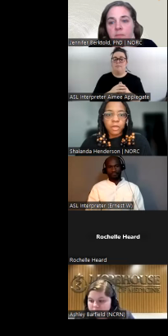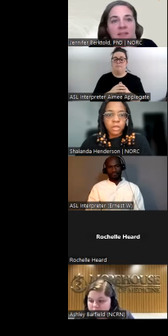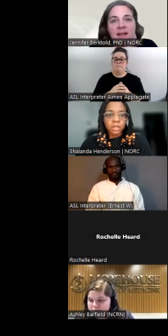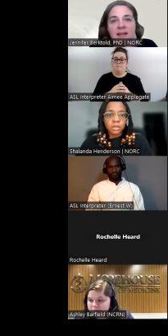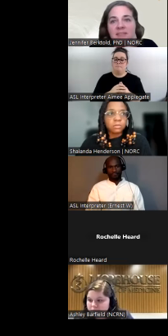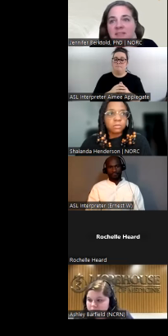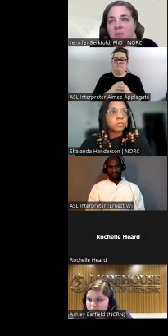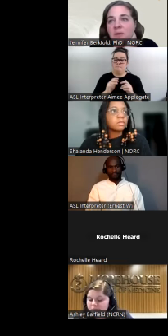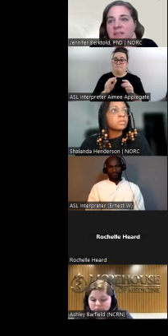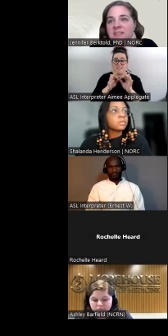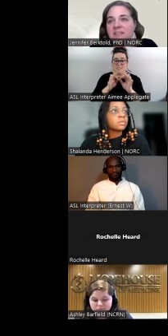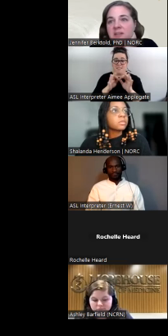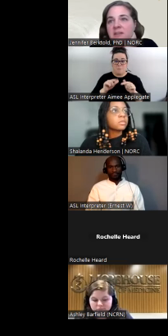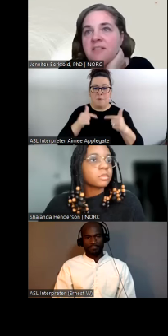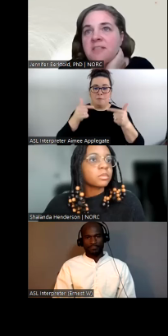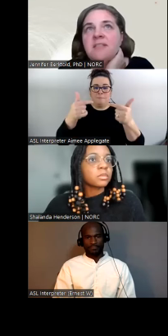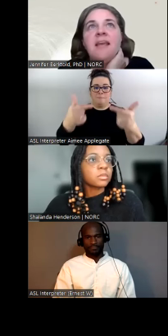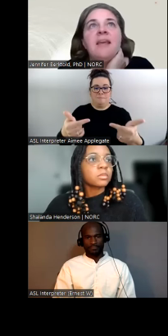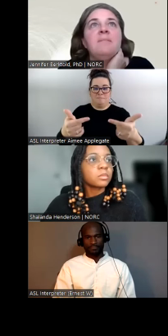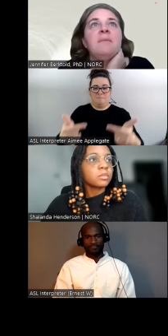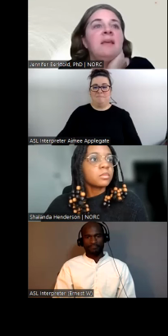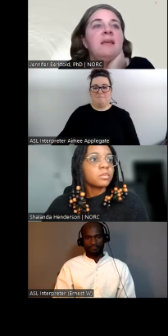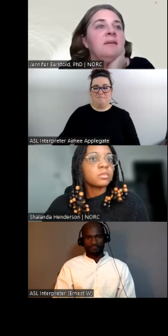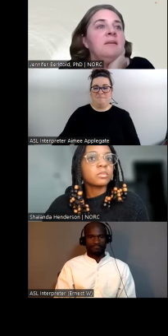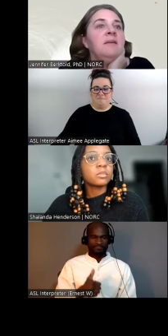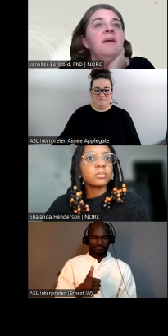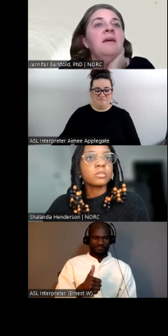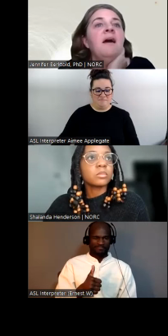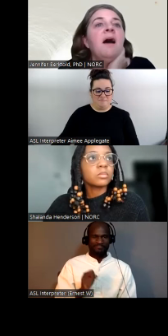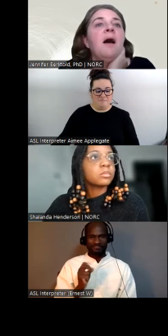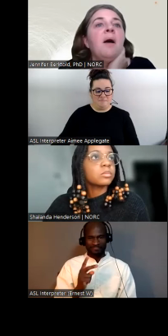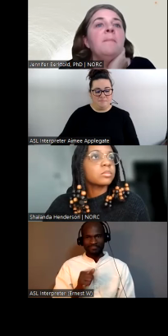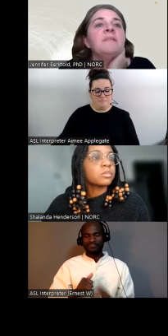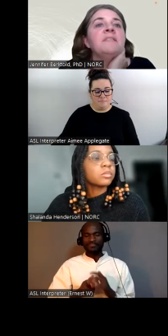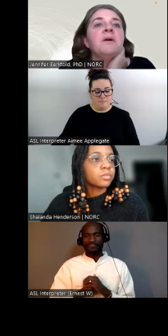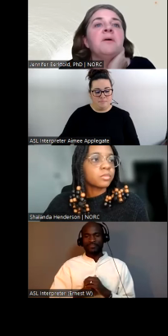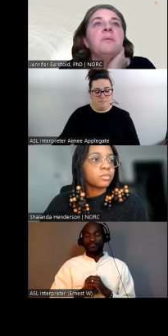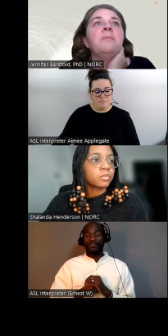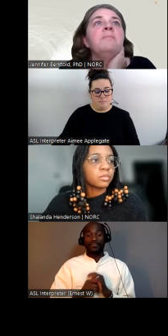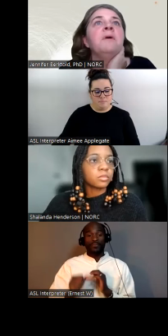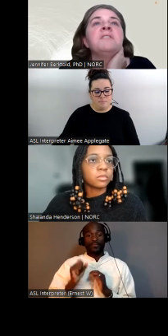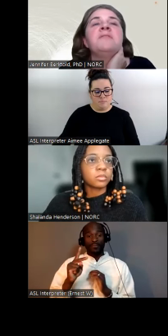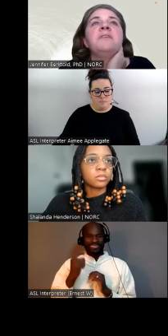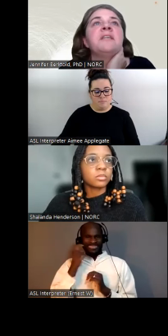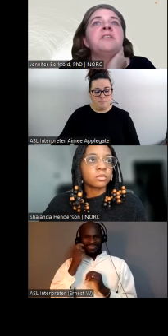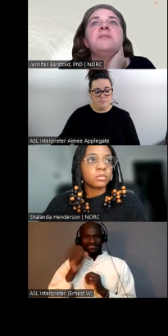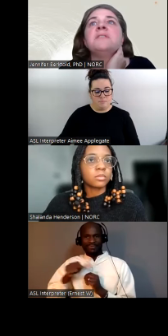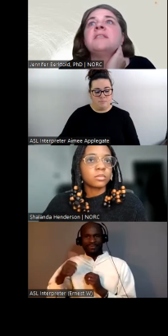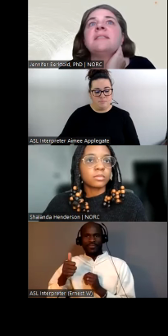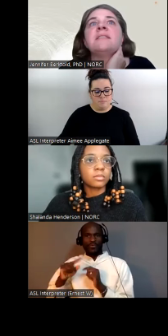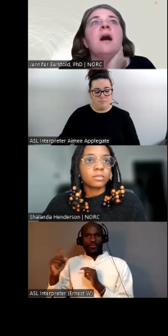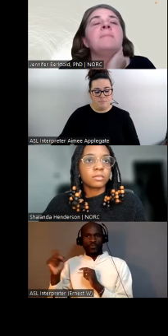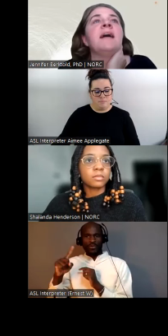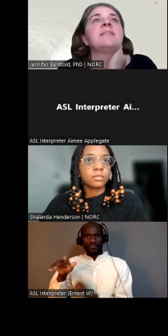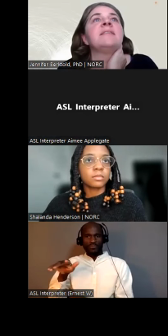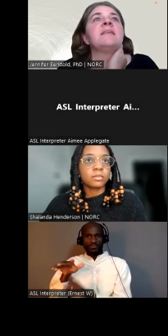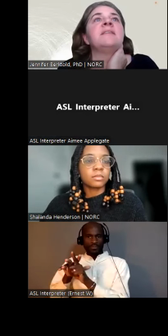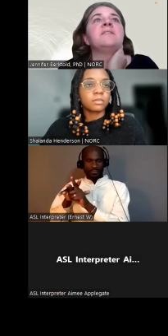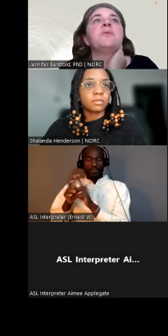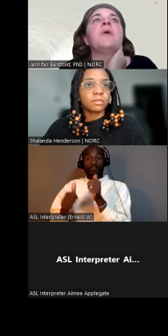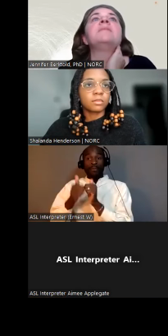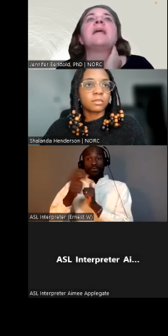One think- last question that just came in. So most of you said you use the desktop to